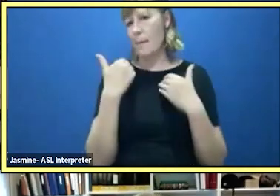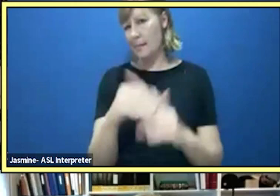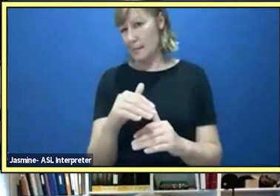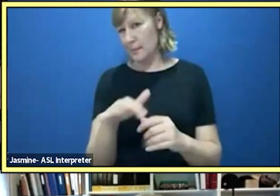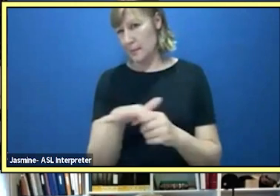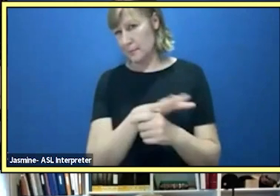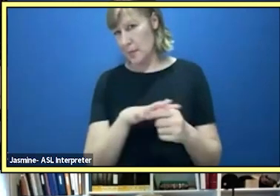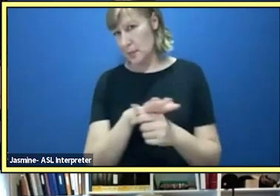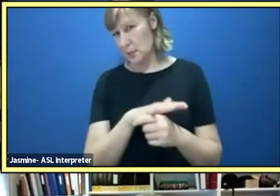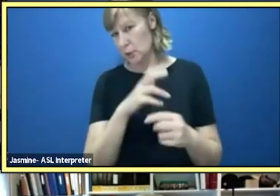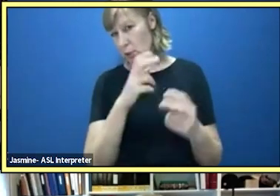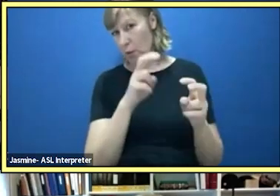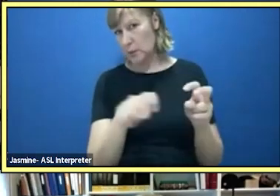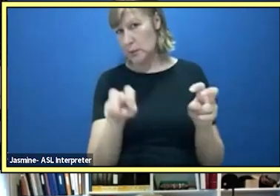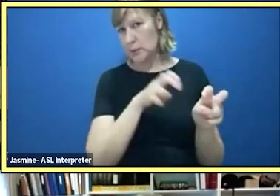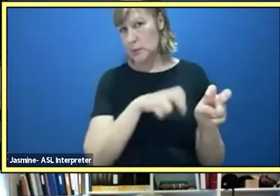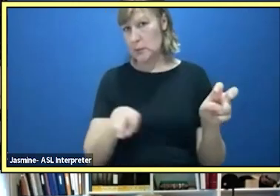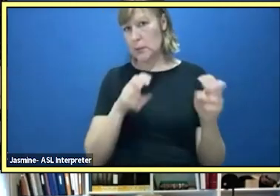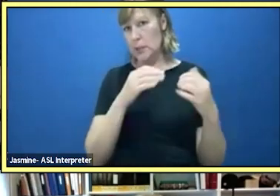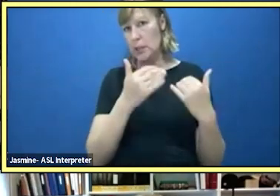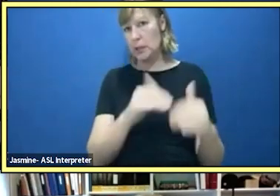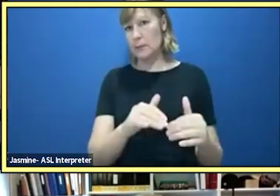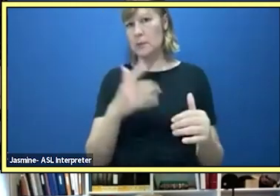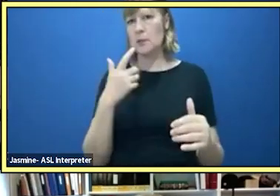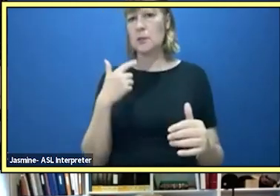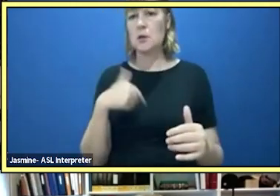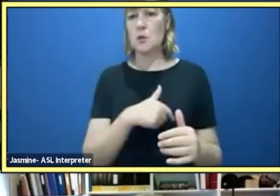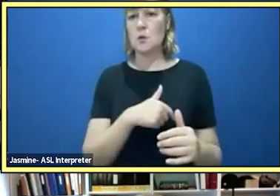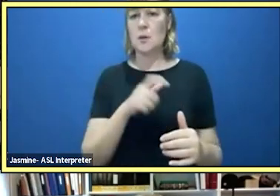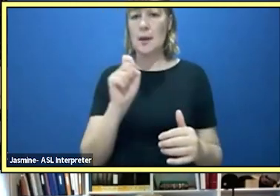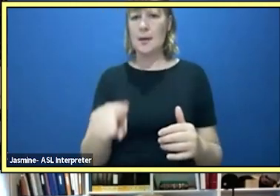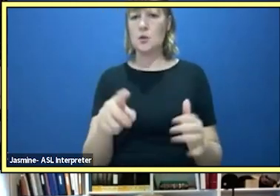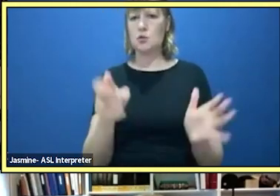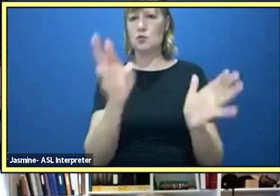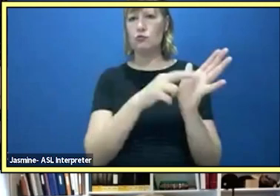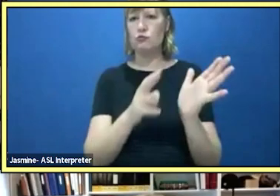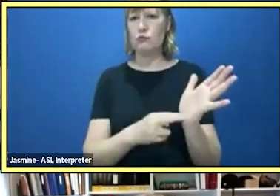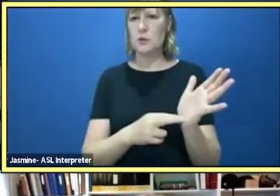So we are only able to accommodate about 25 participants.